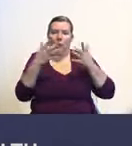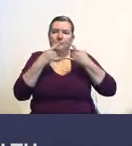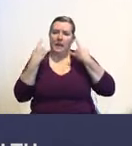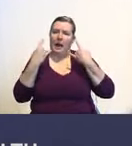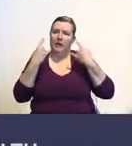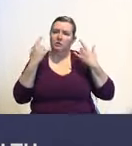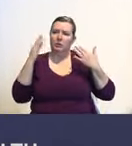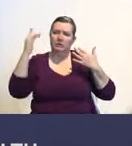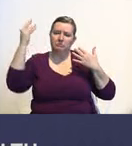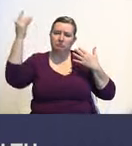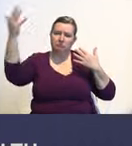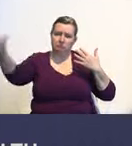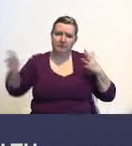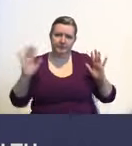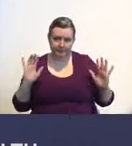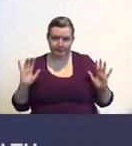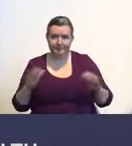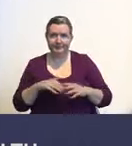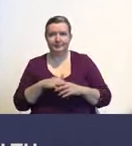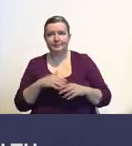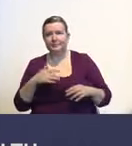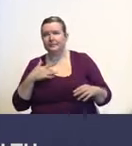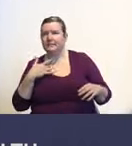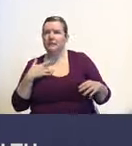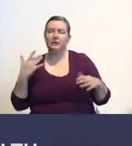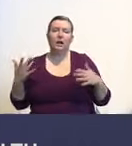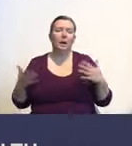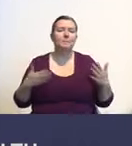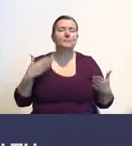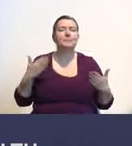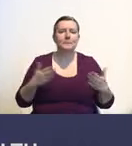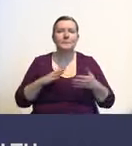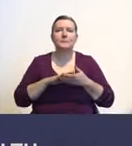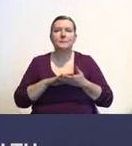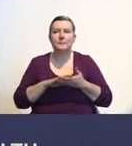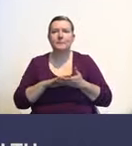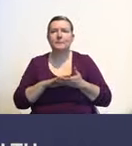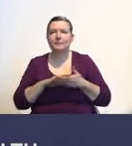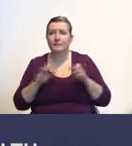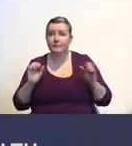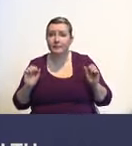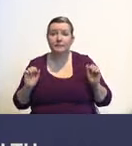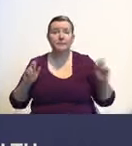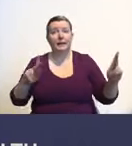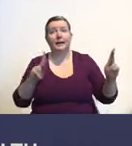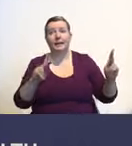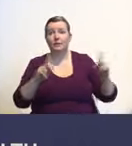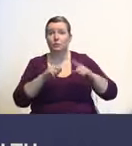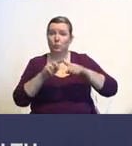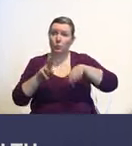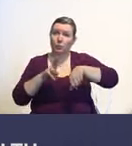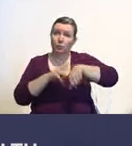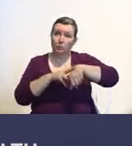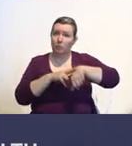We're pretty much getting back to where we want to be, which is normal.